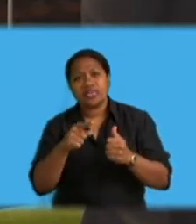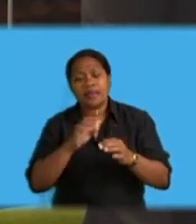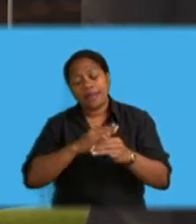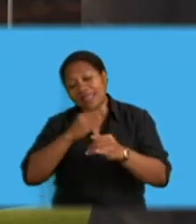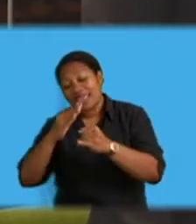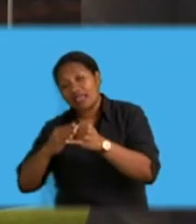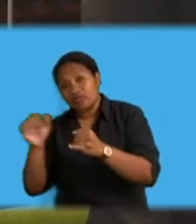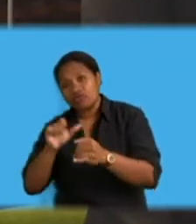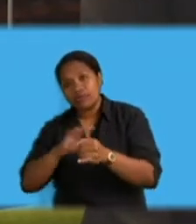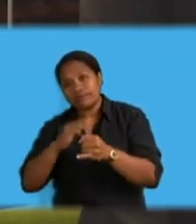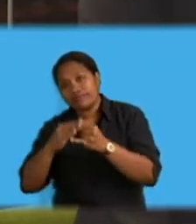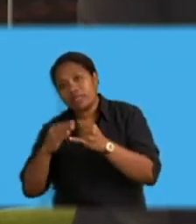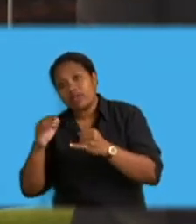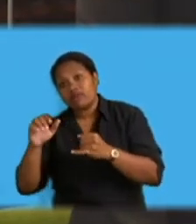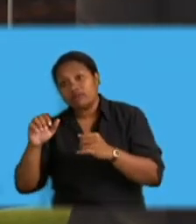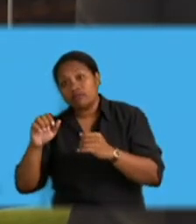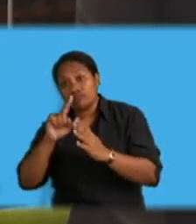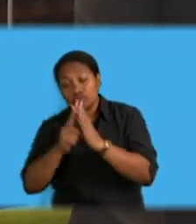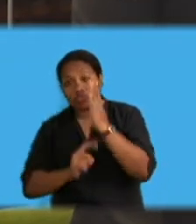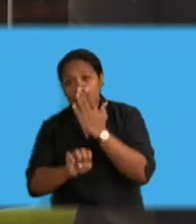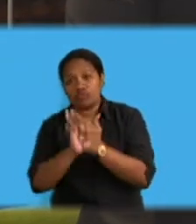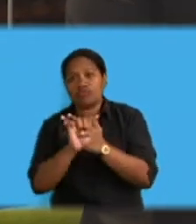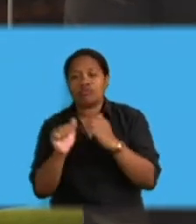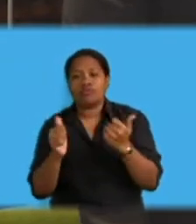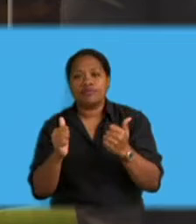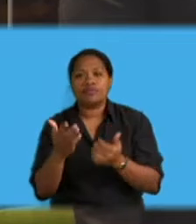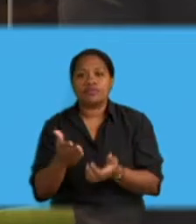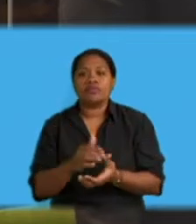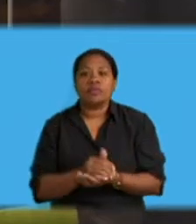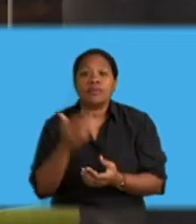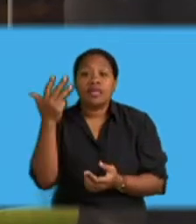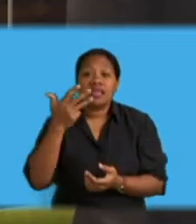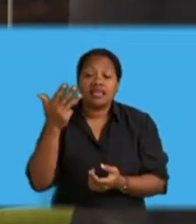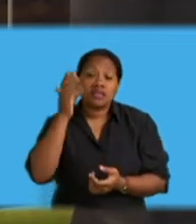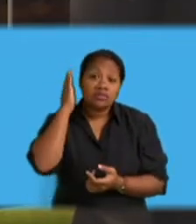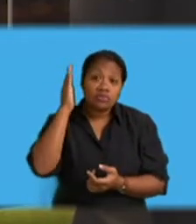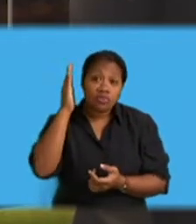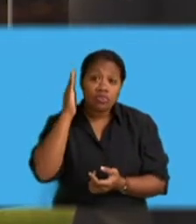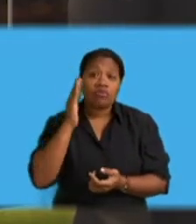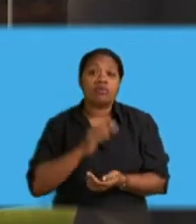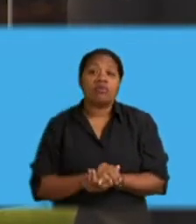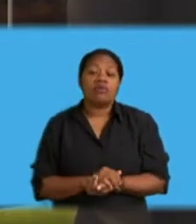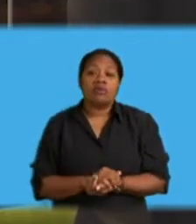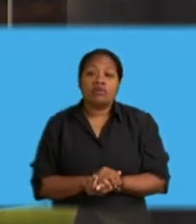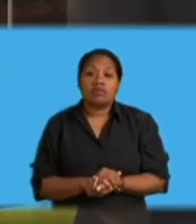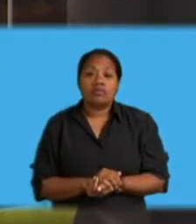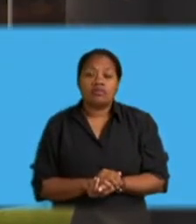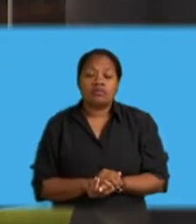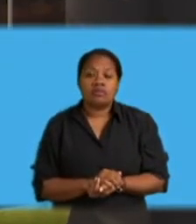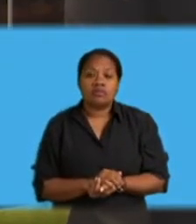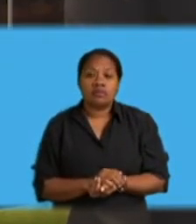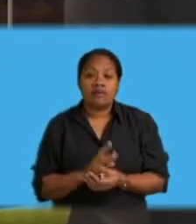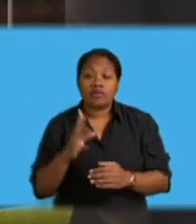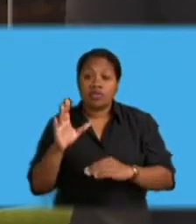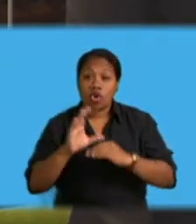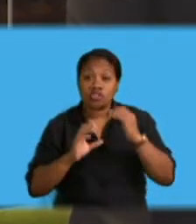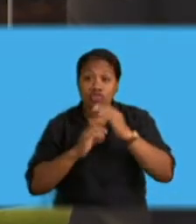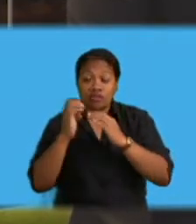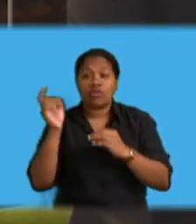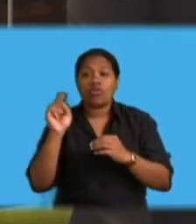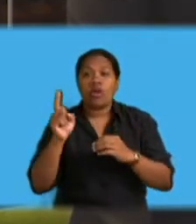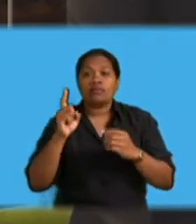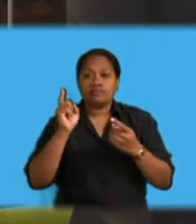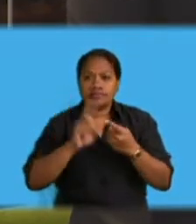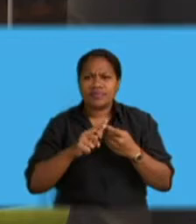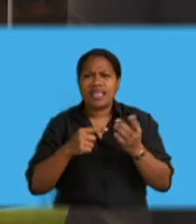will be commenced soon after. Madam Speaker, the 19 schools managed by the Construction Implementation Unit include Fulton Primary